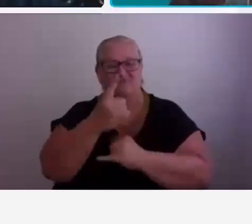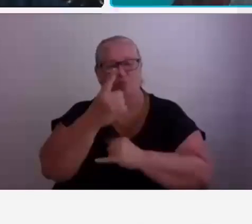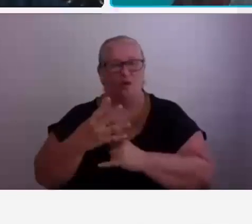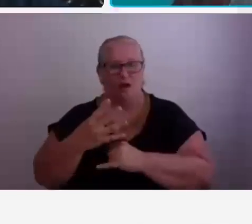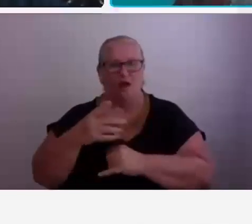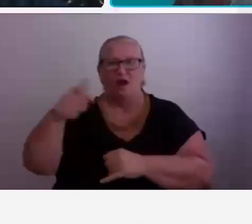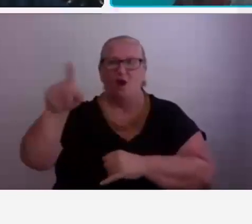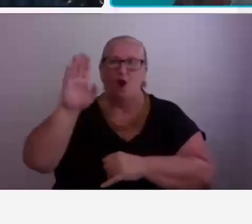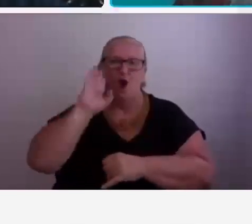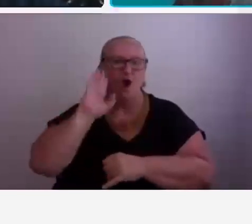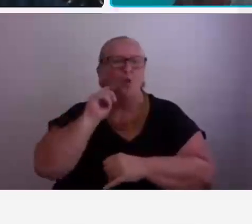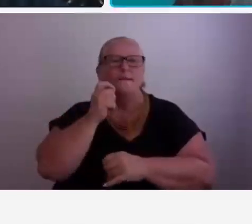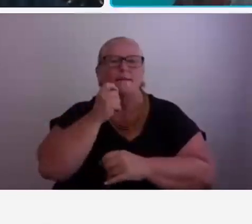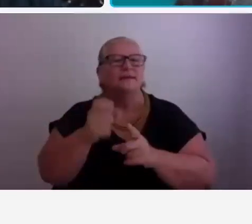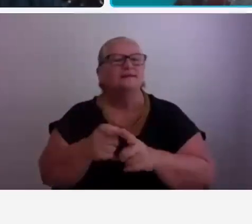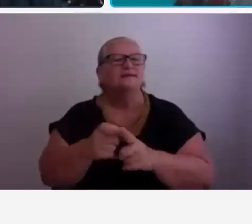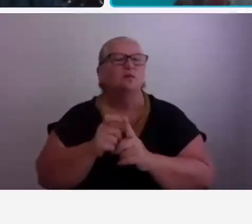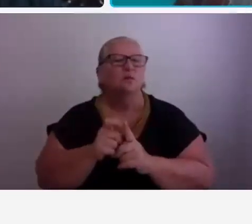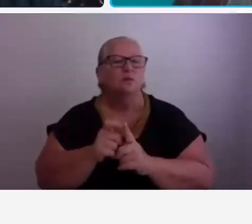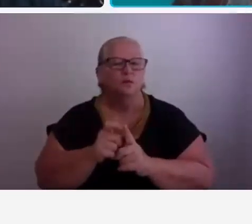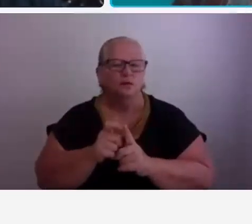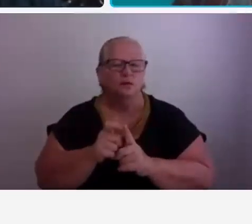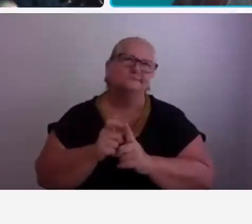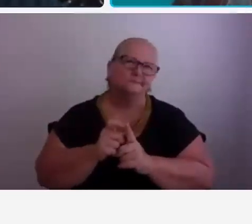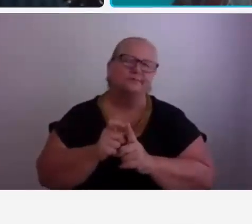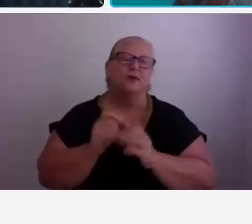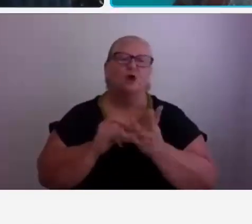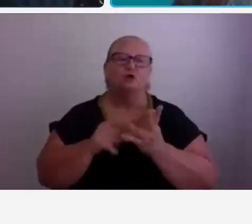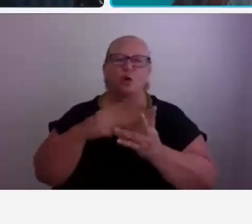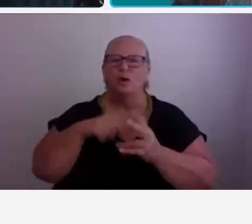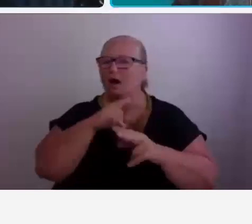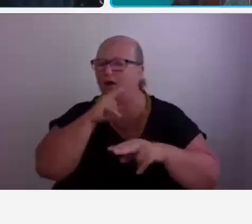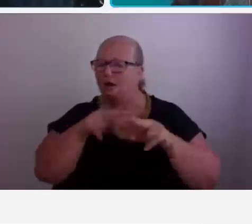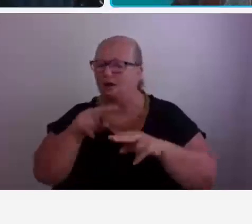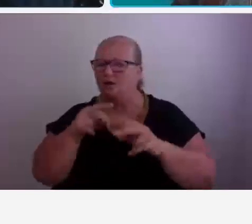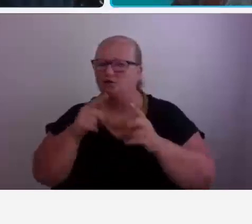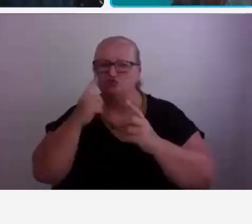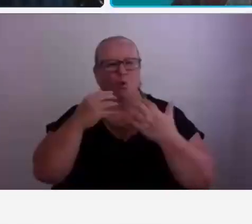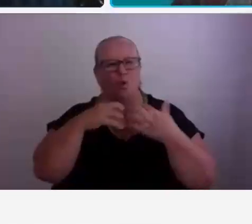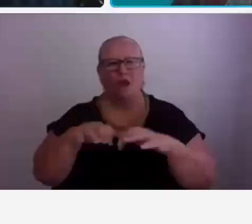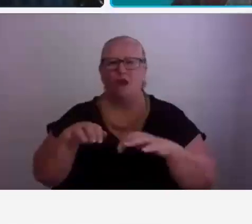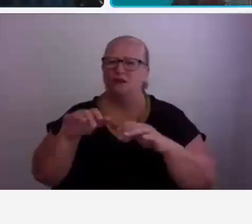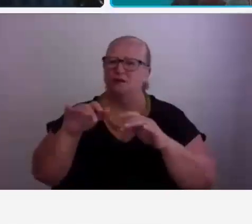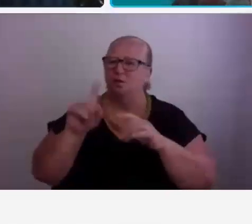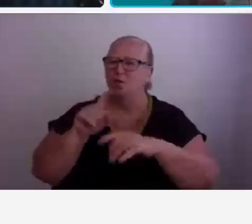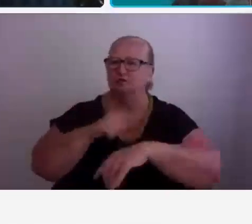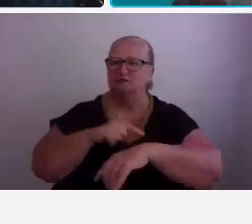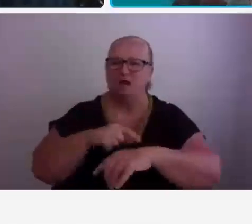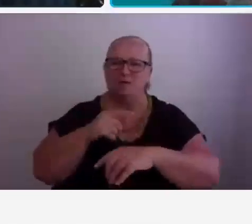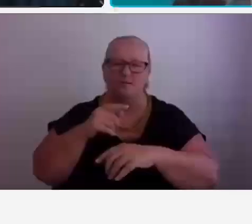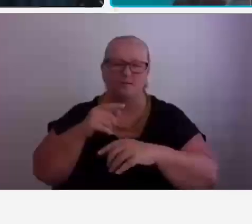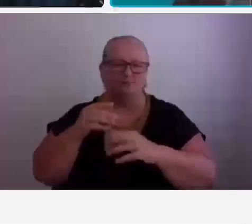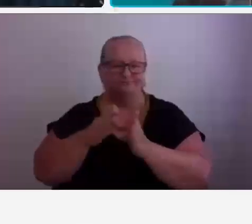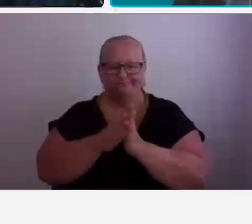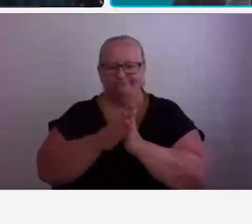that would be really challenging. So we're looking at what that time frame should or could reasonably be for